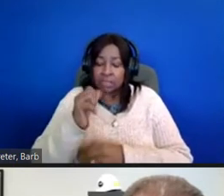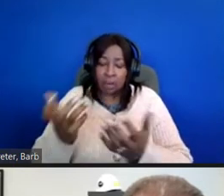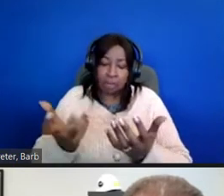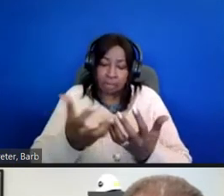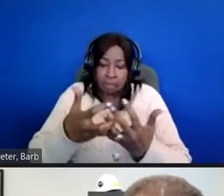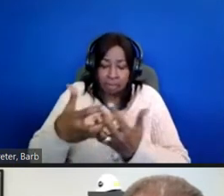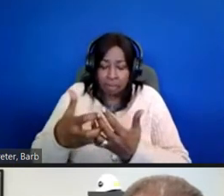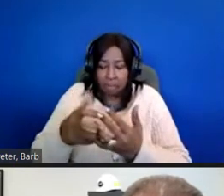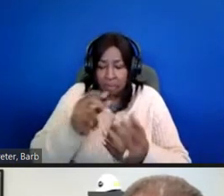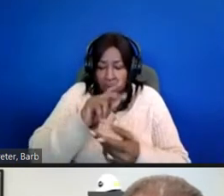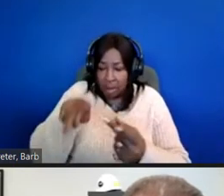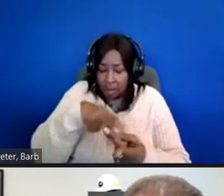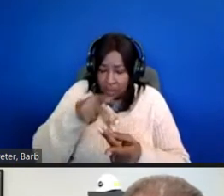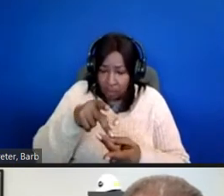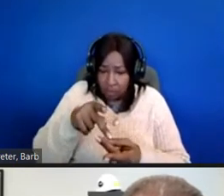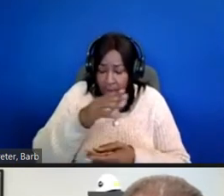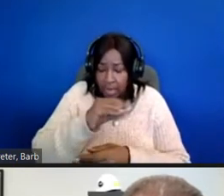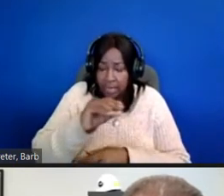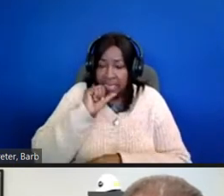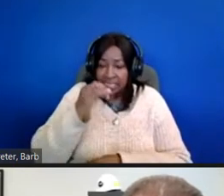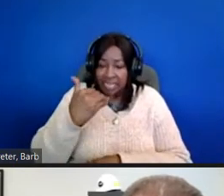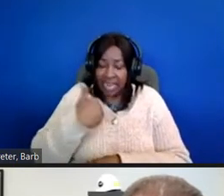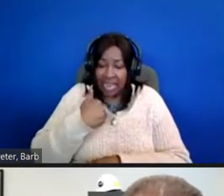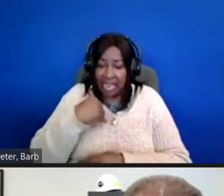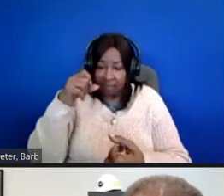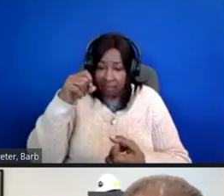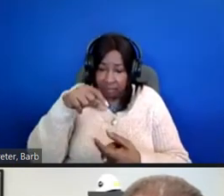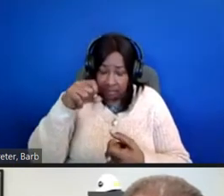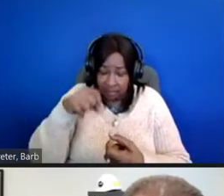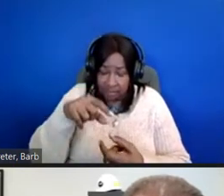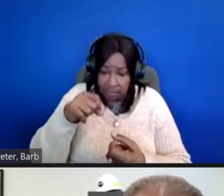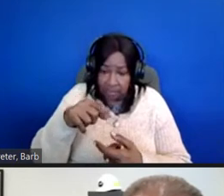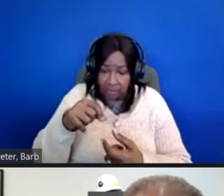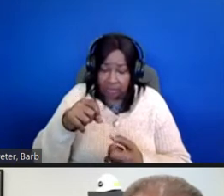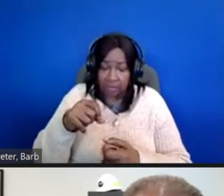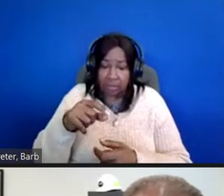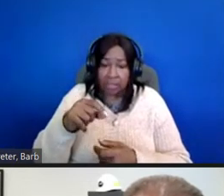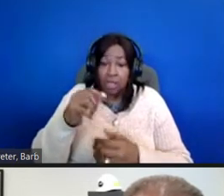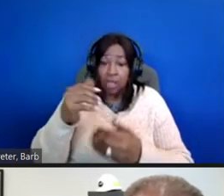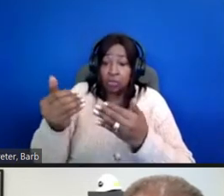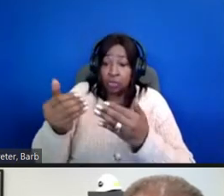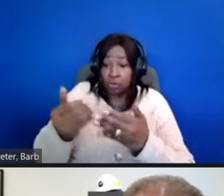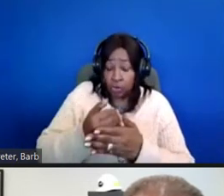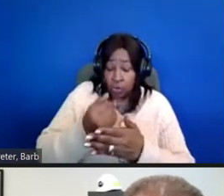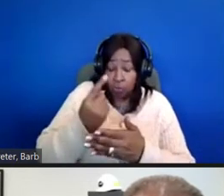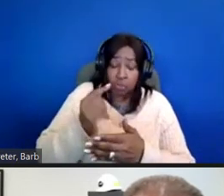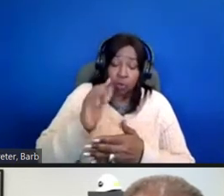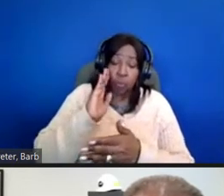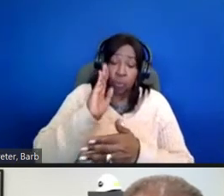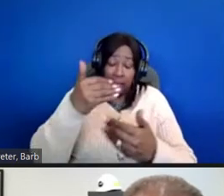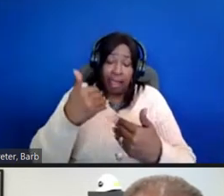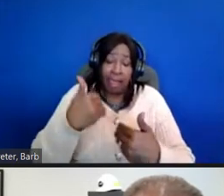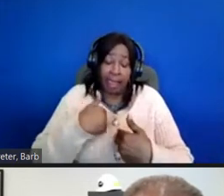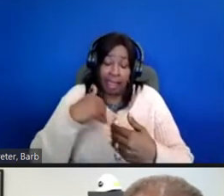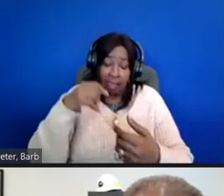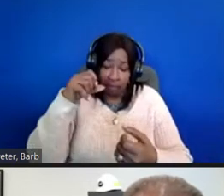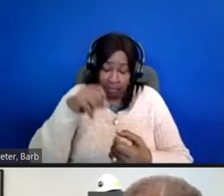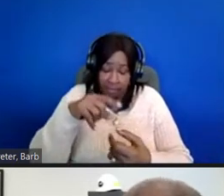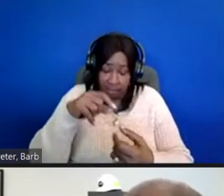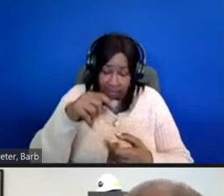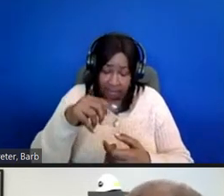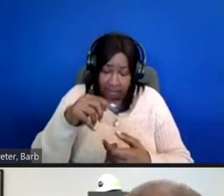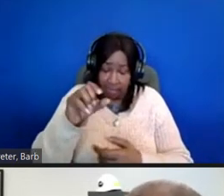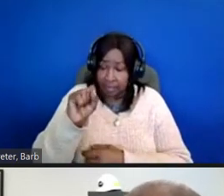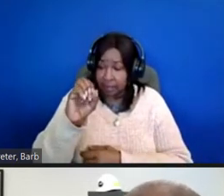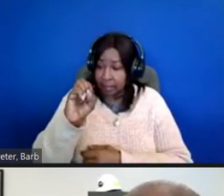sensor, as the new 7000s will be having that sensor to detect the height level of the platform.